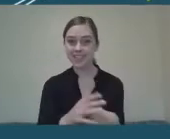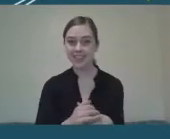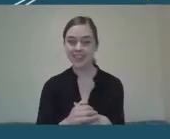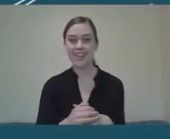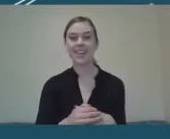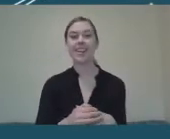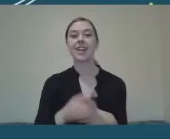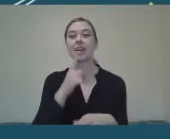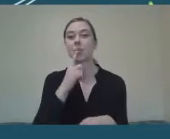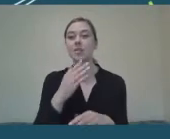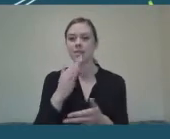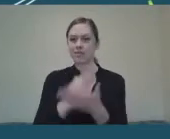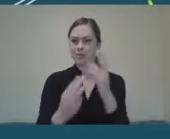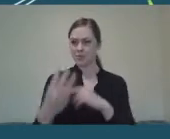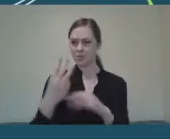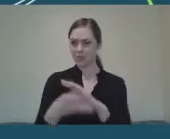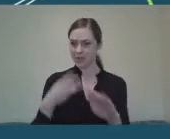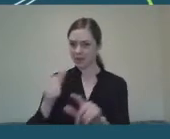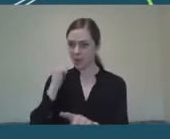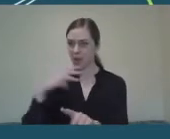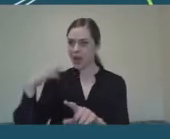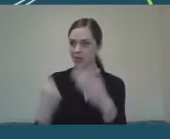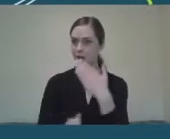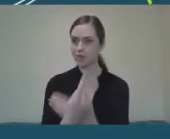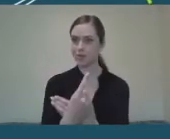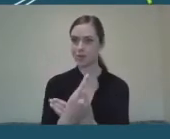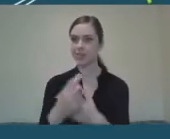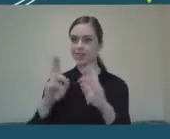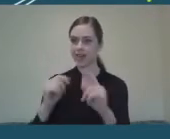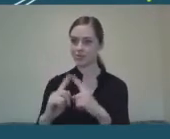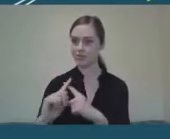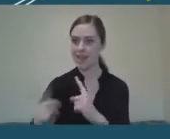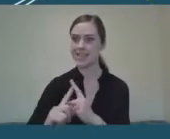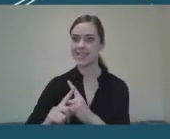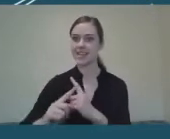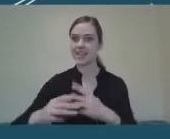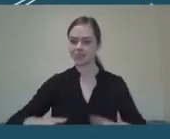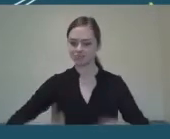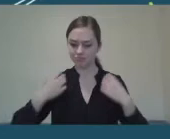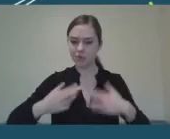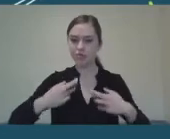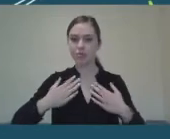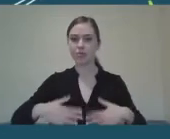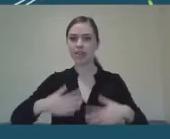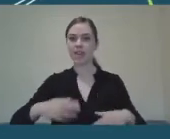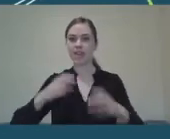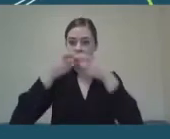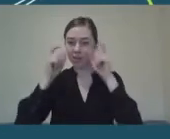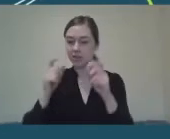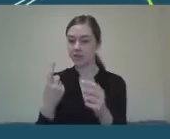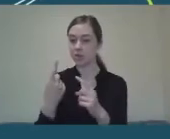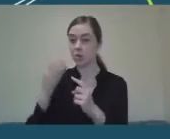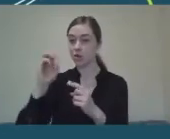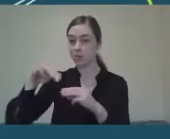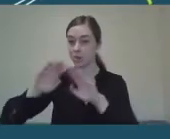And a few weeks ago, I actually had that opportunity. So I put my racing suit on, I got in, and I swam a 100-meter breaststroke as fast as I could. And I